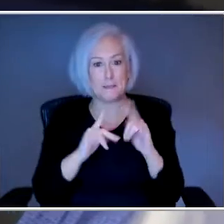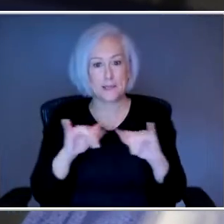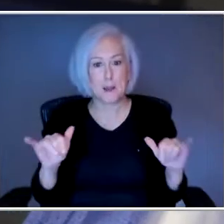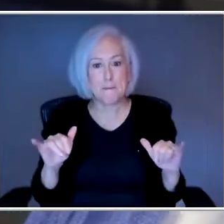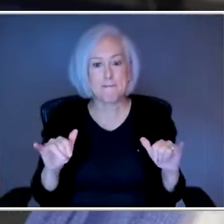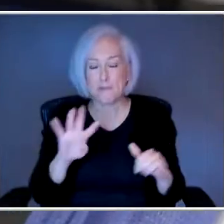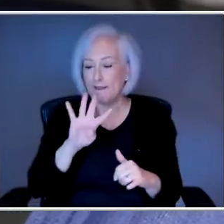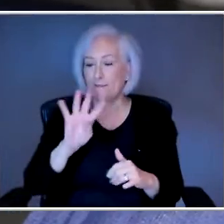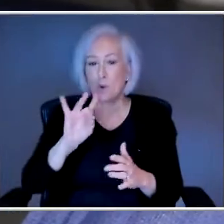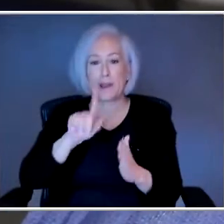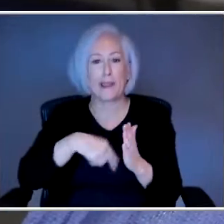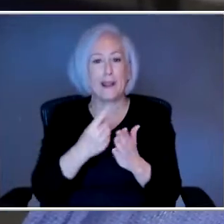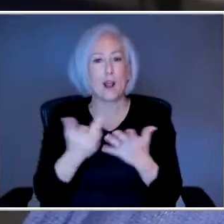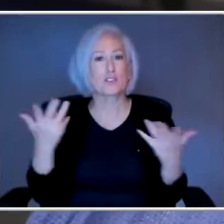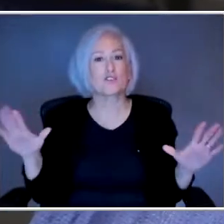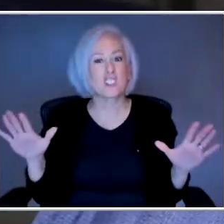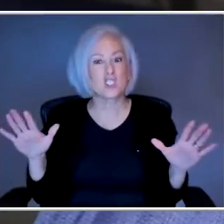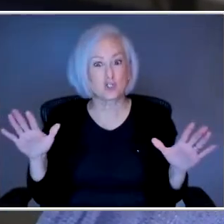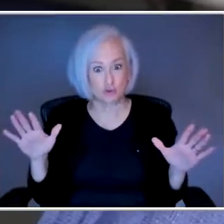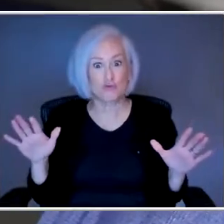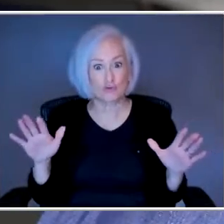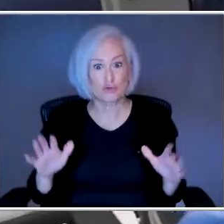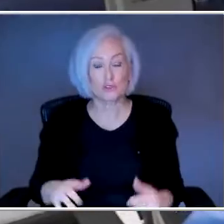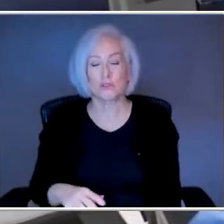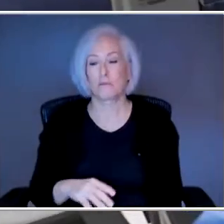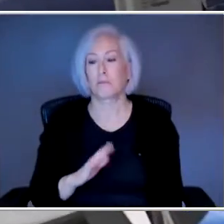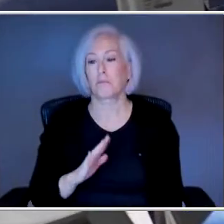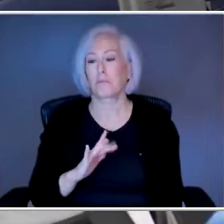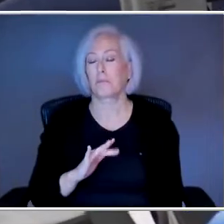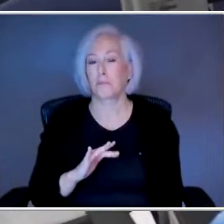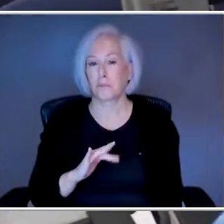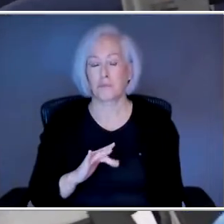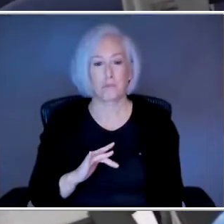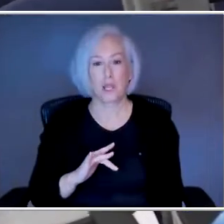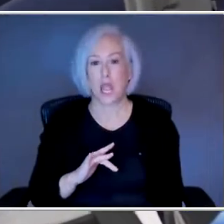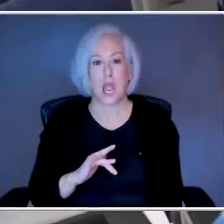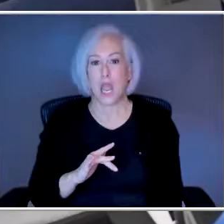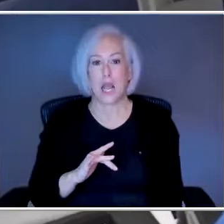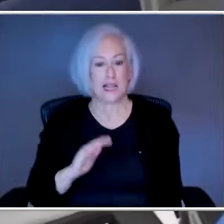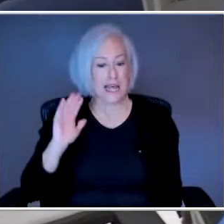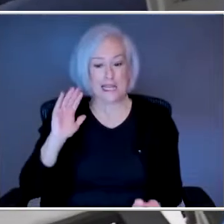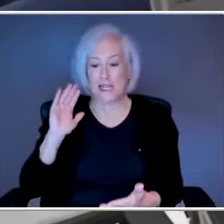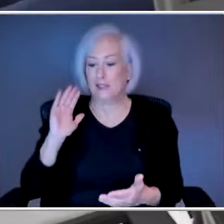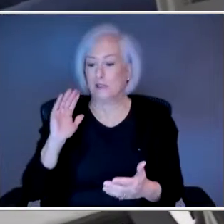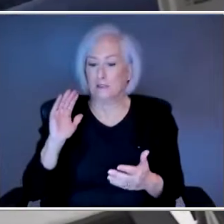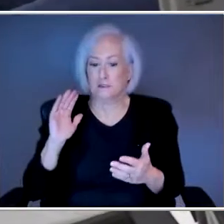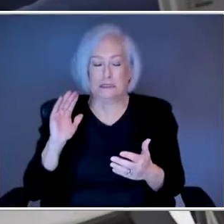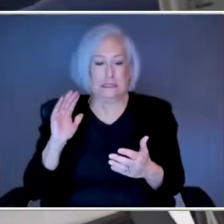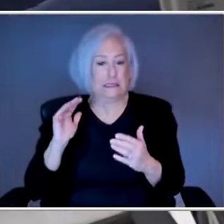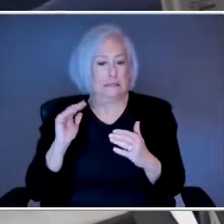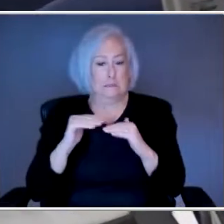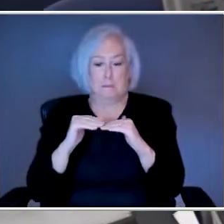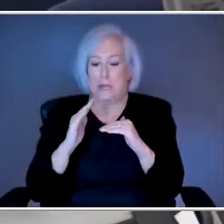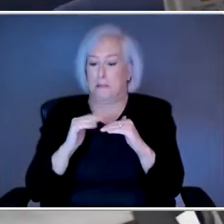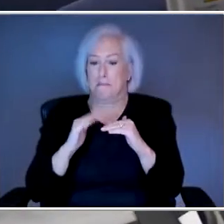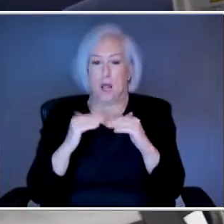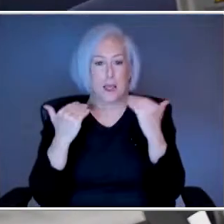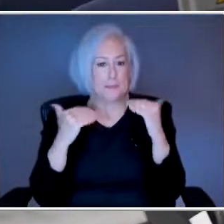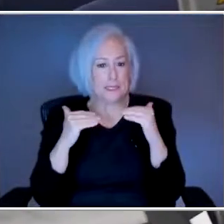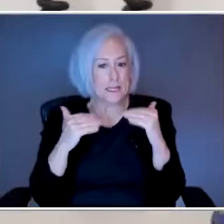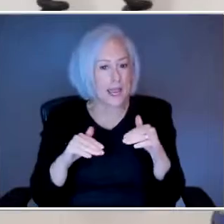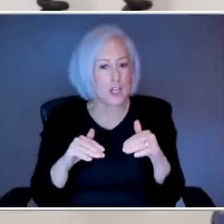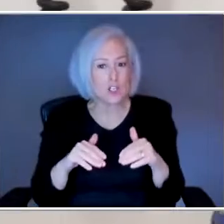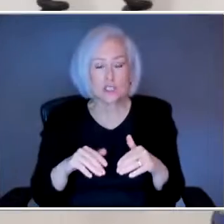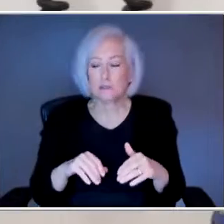or so. And really way less limitations, way less time off work. I was like, wow,